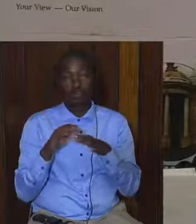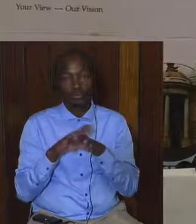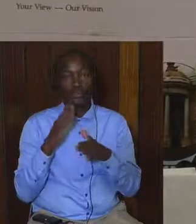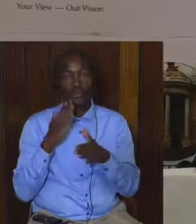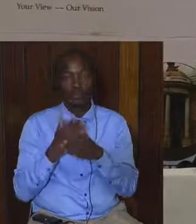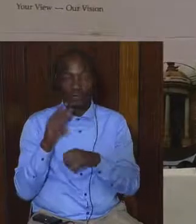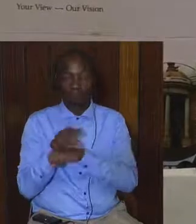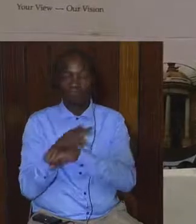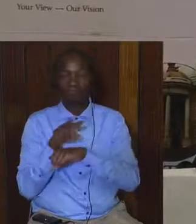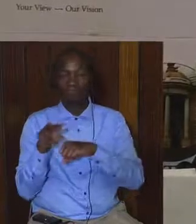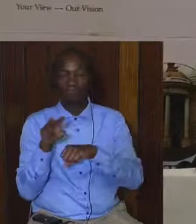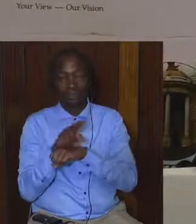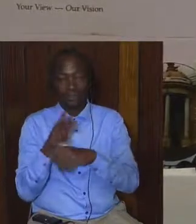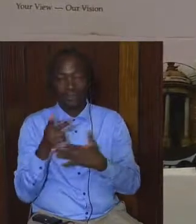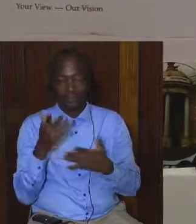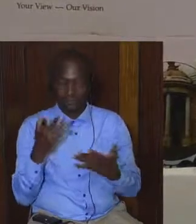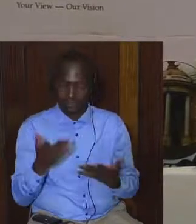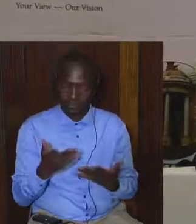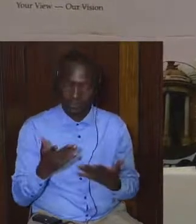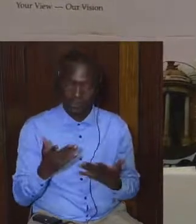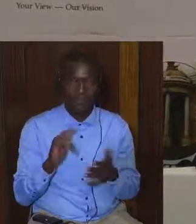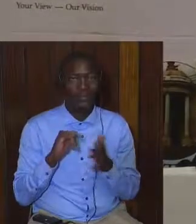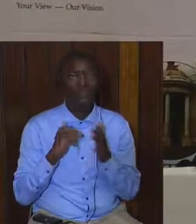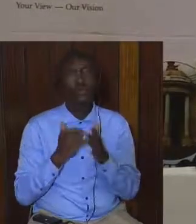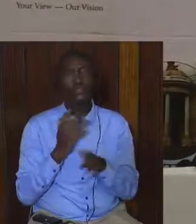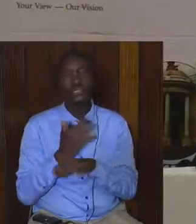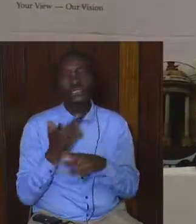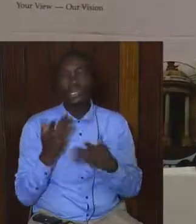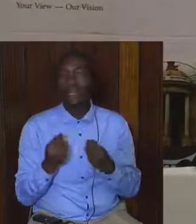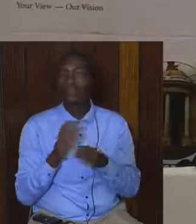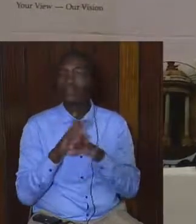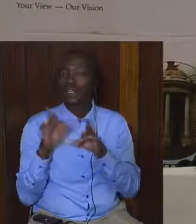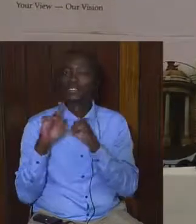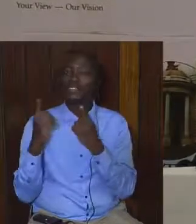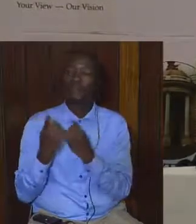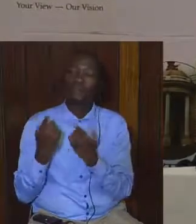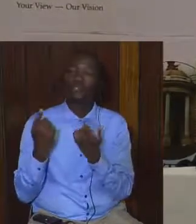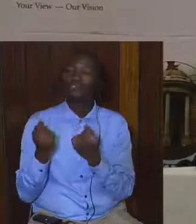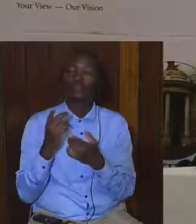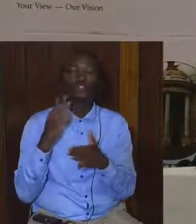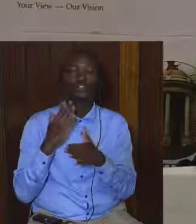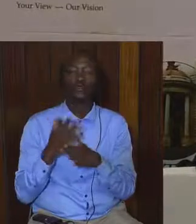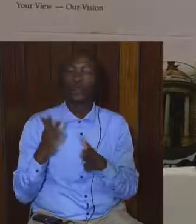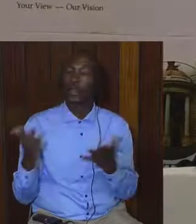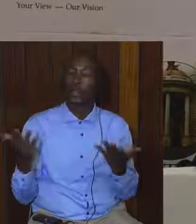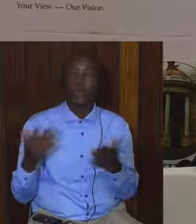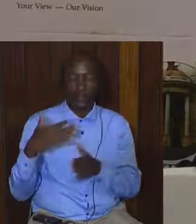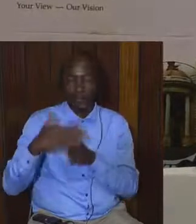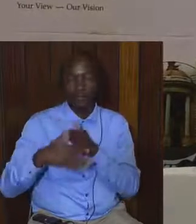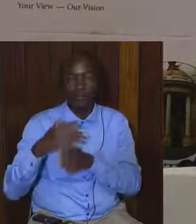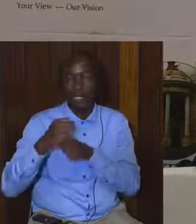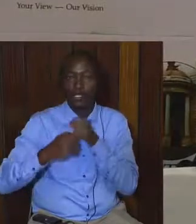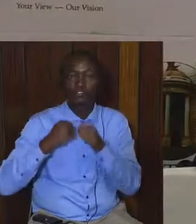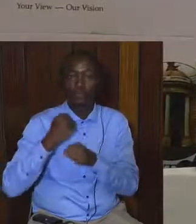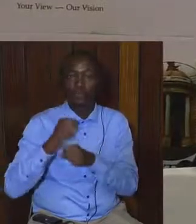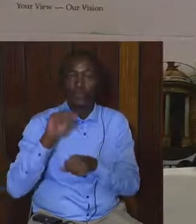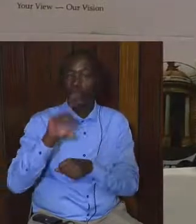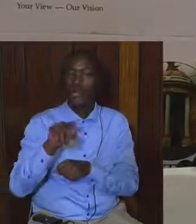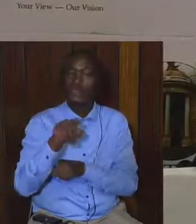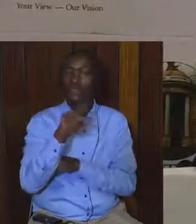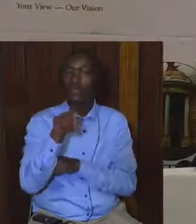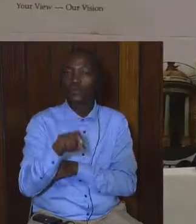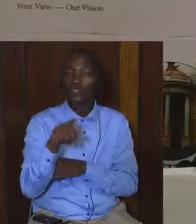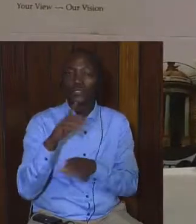their oversight function. So you don't just have a department doing its work and then at the end of the year we ask questions and then